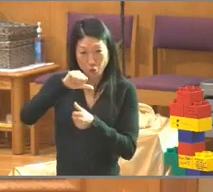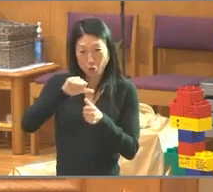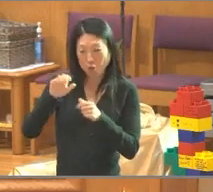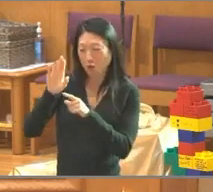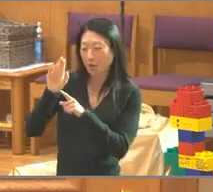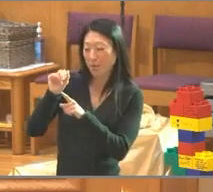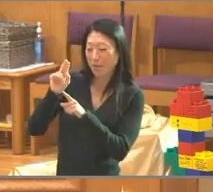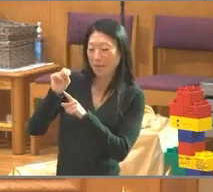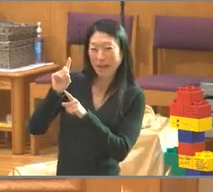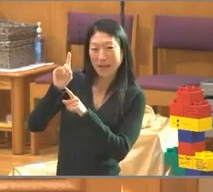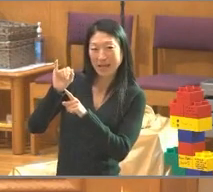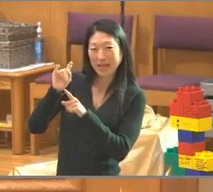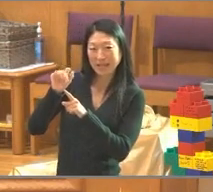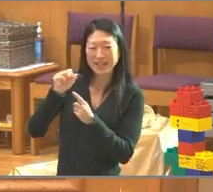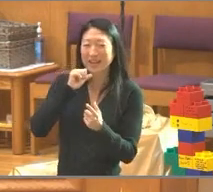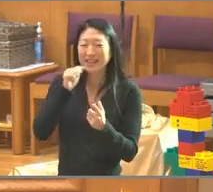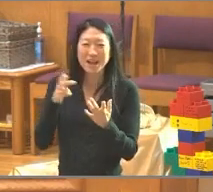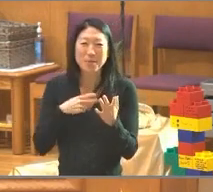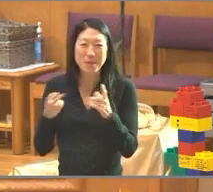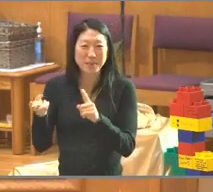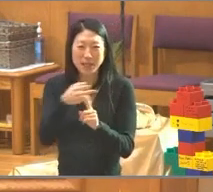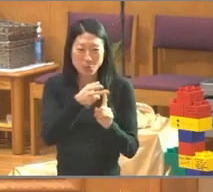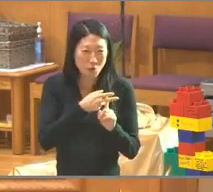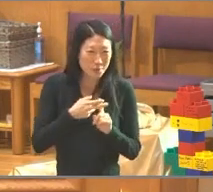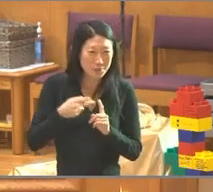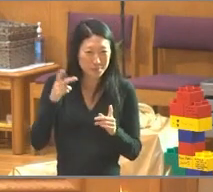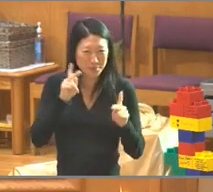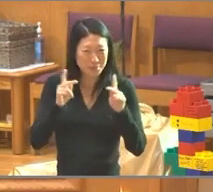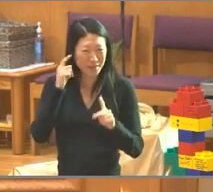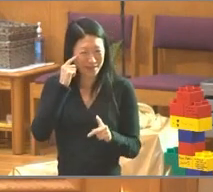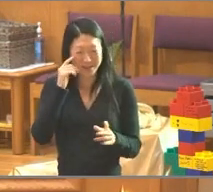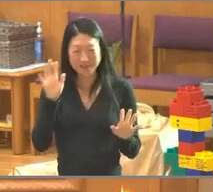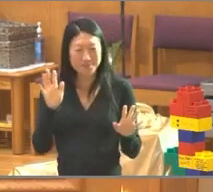bandits, not highway robbers, as often interpreted.